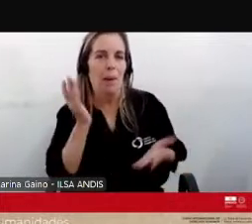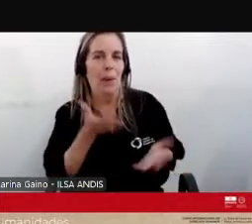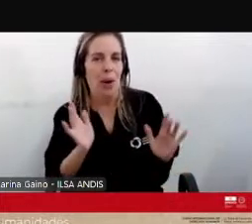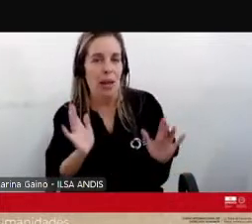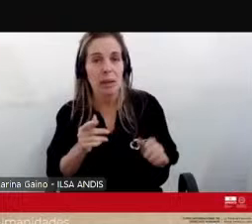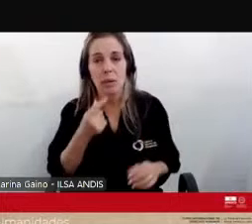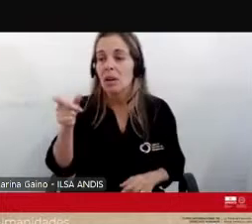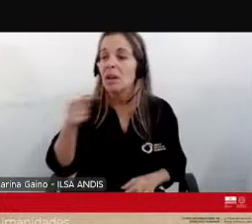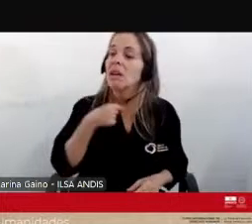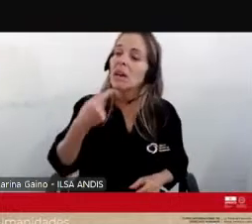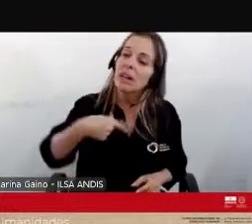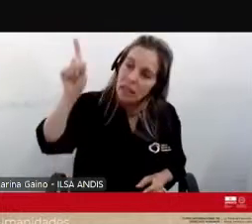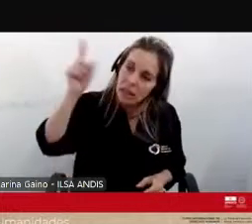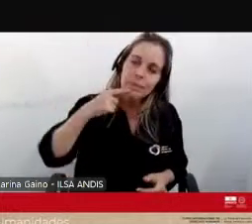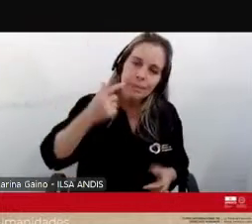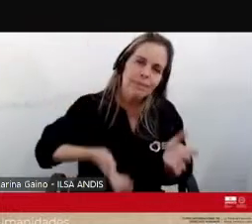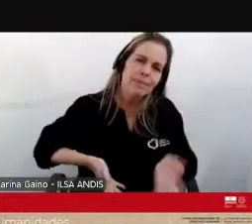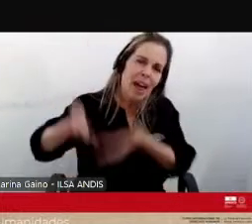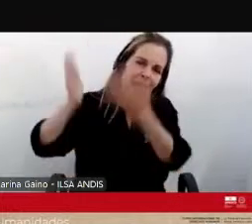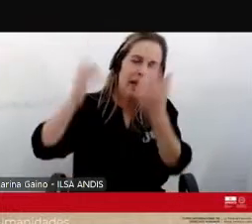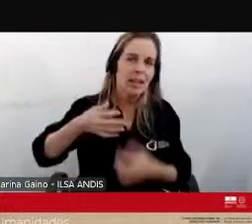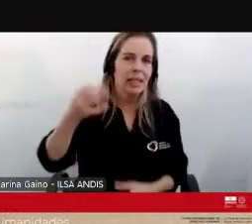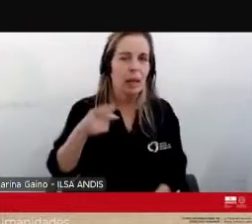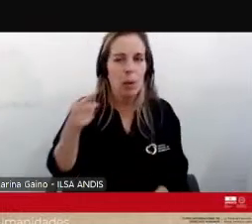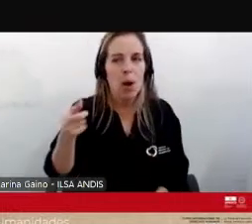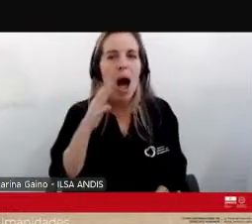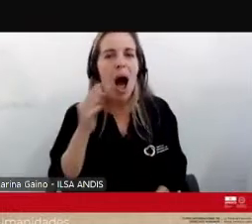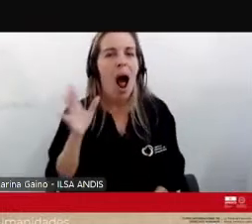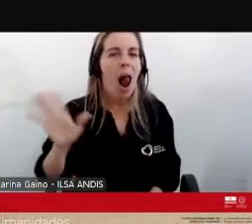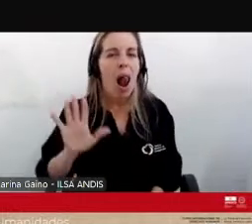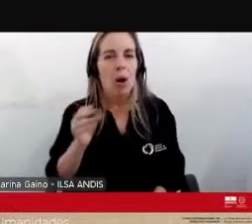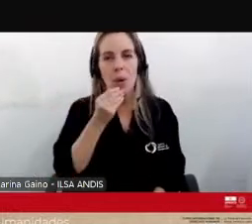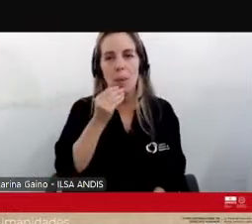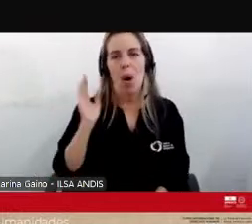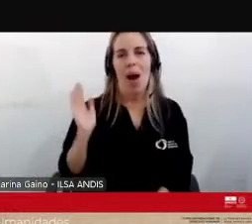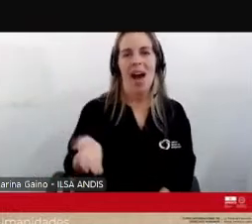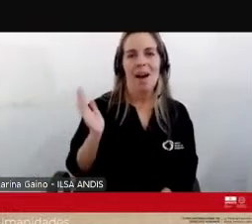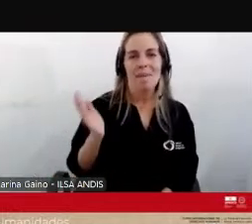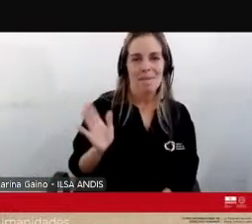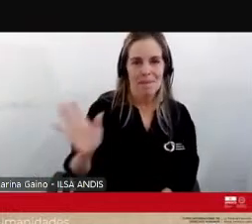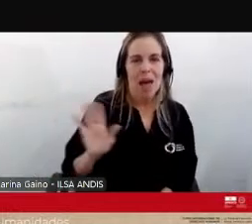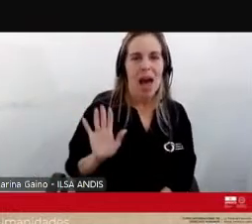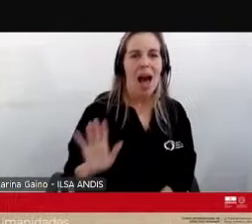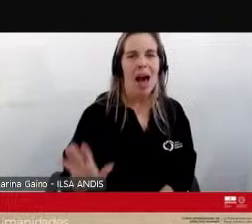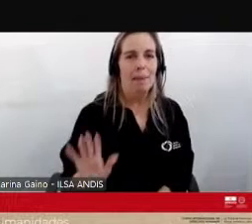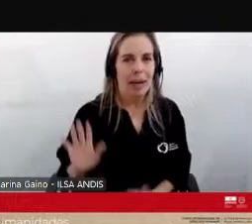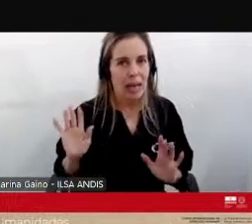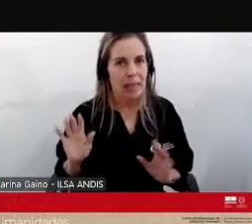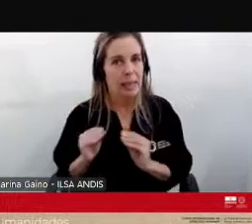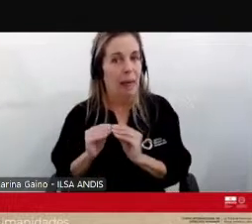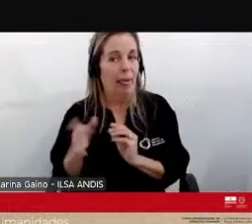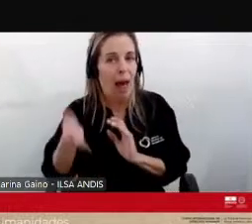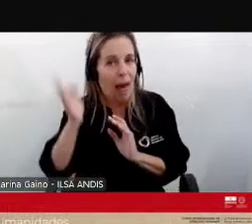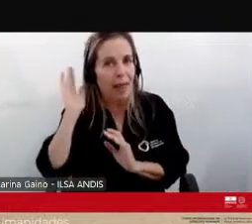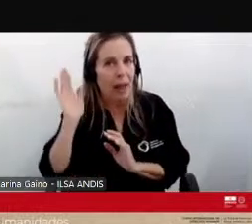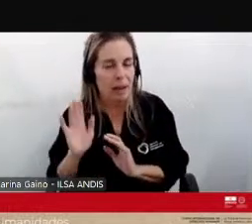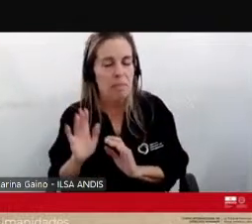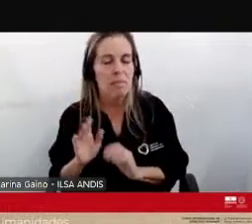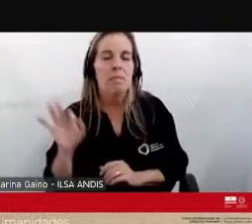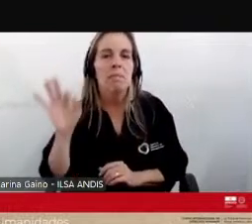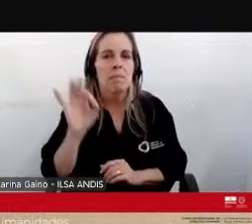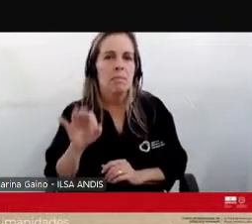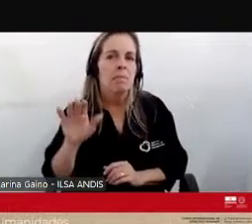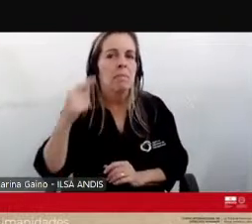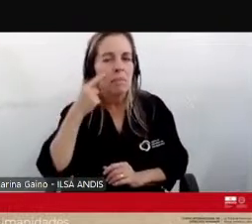to you, right? You're out on your own, and there's all these dangerous criminals out there, and you can face that kind of threat. We